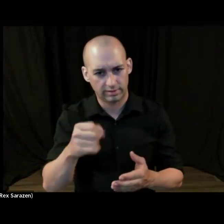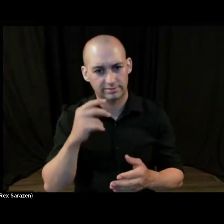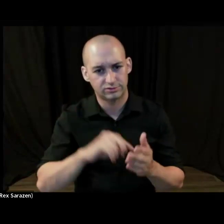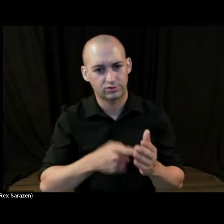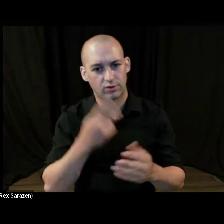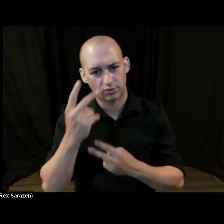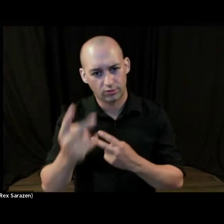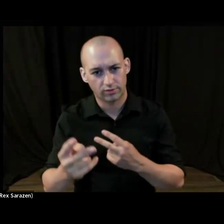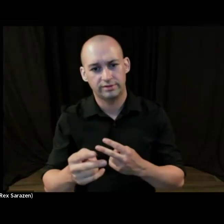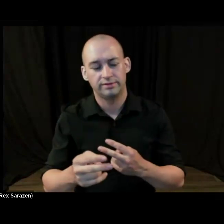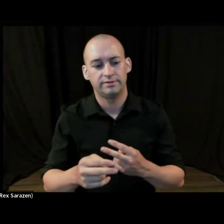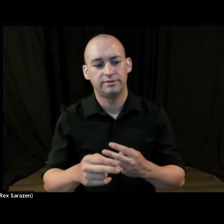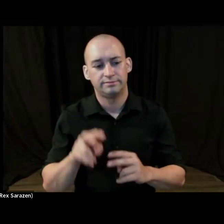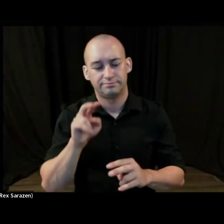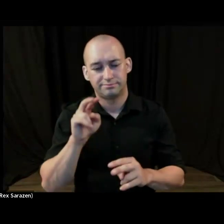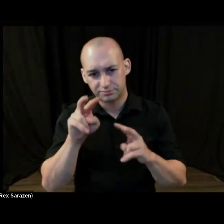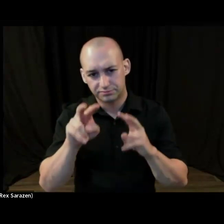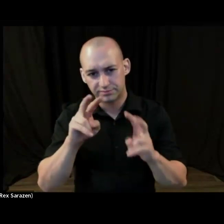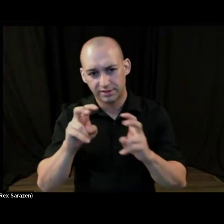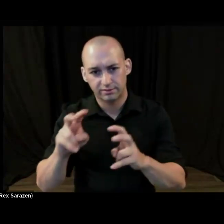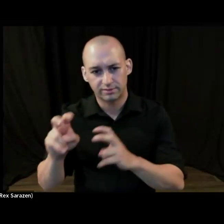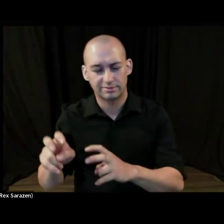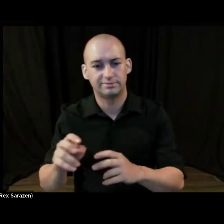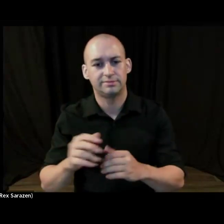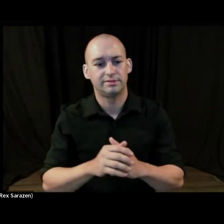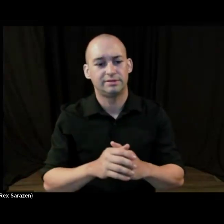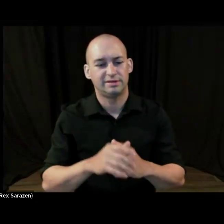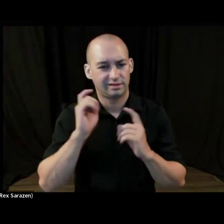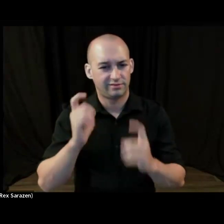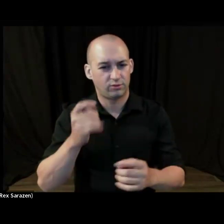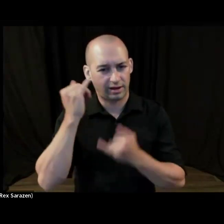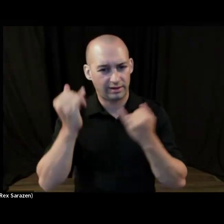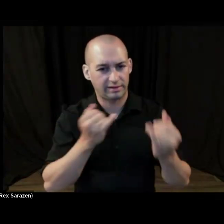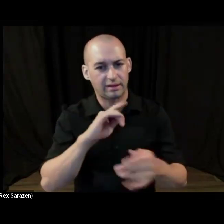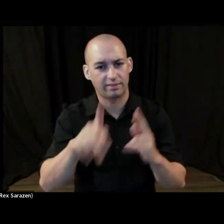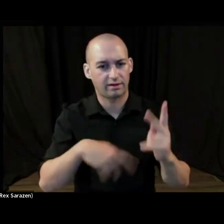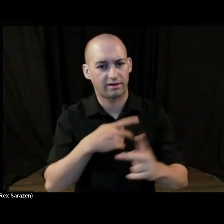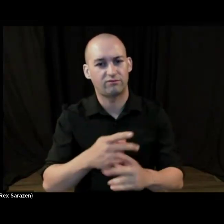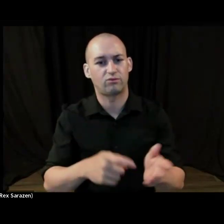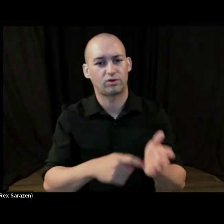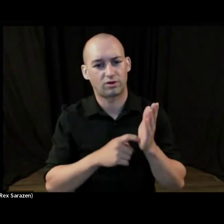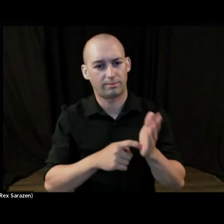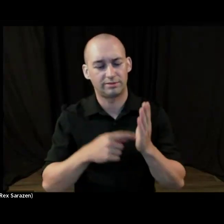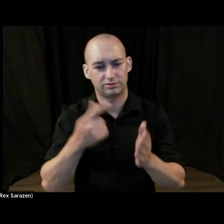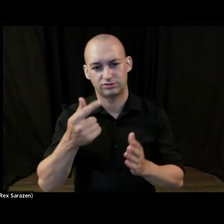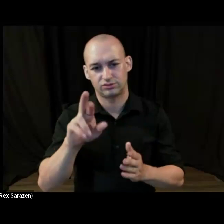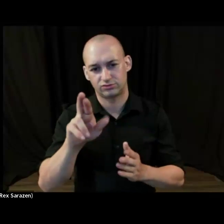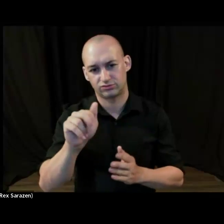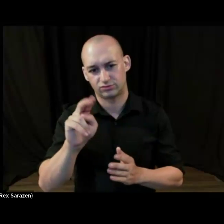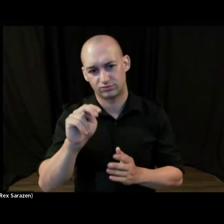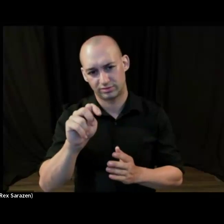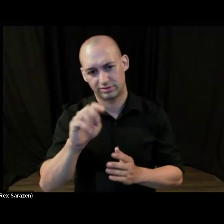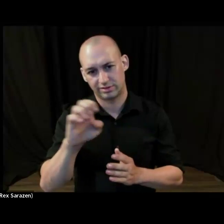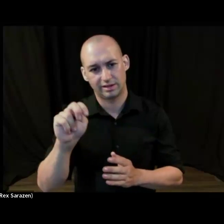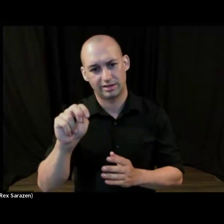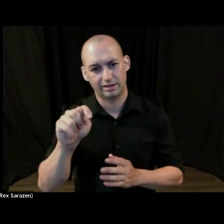seeing, if it gives you an idea of the kind of requirements the NTIA is looking for,